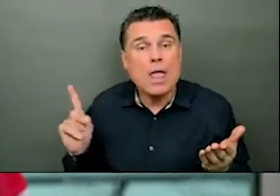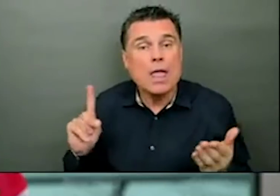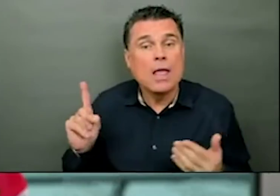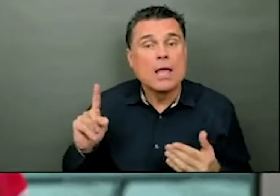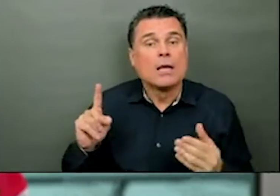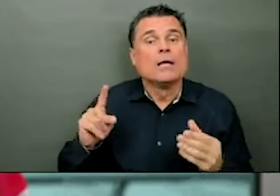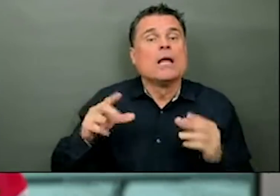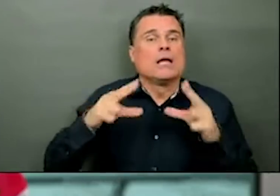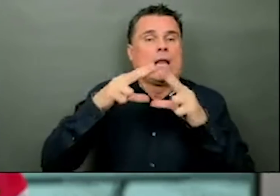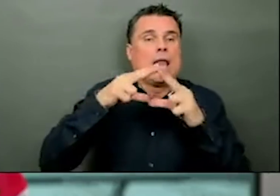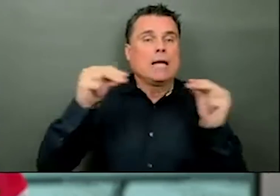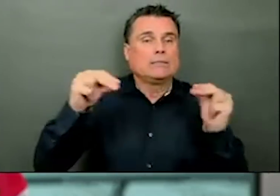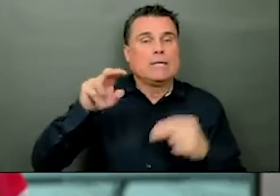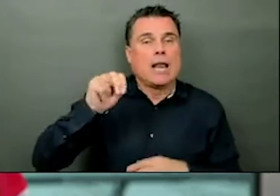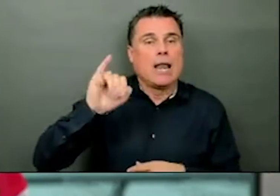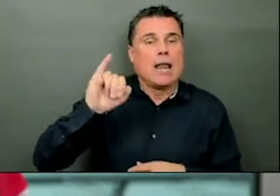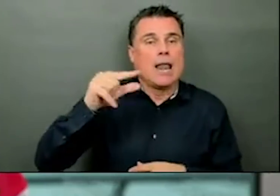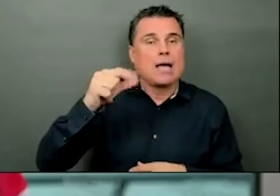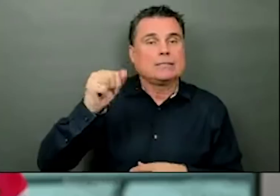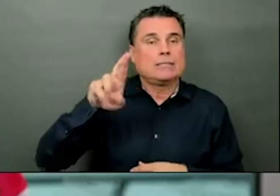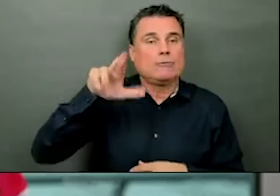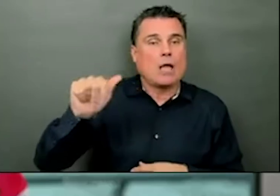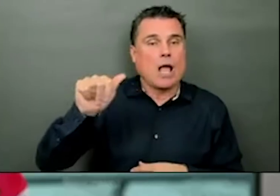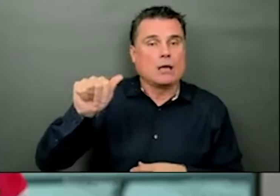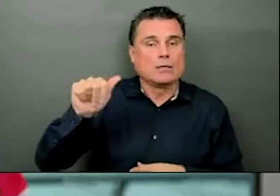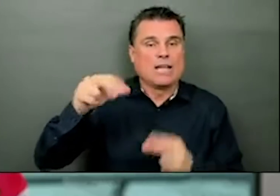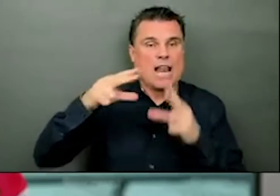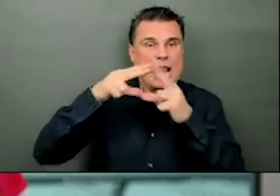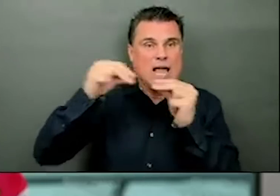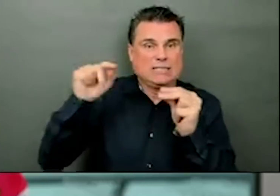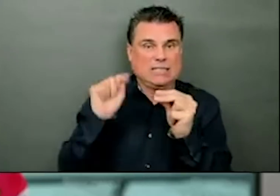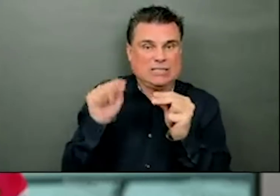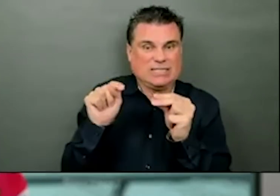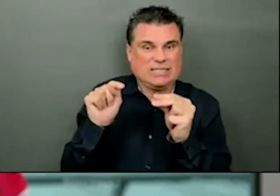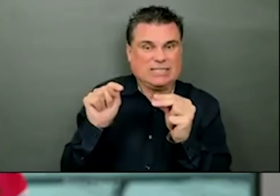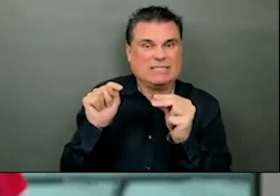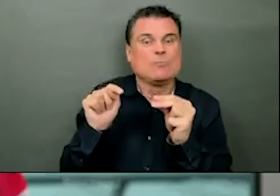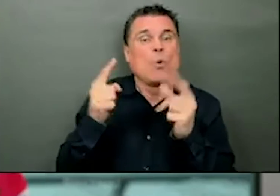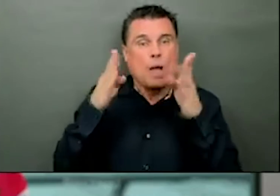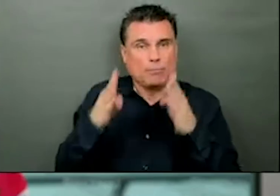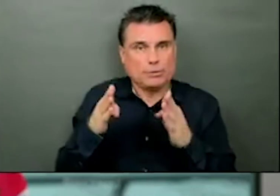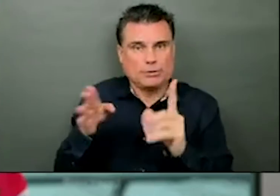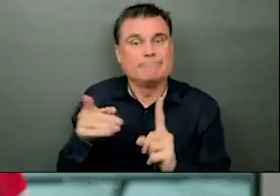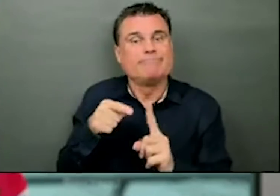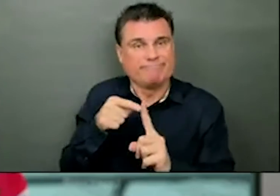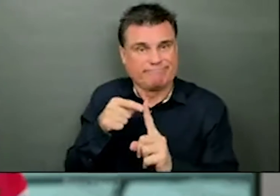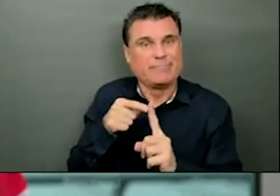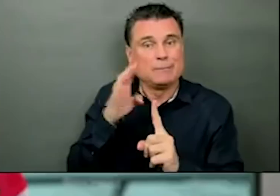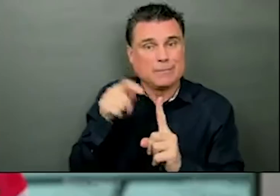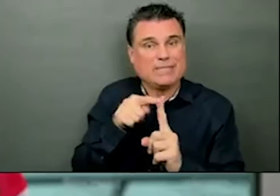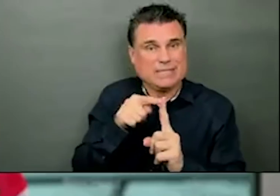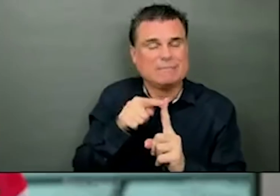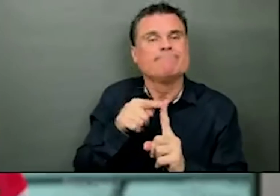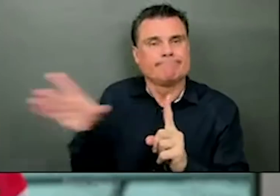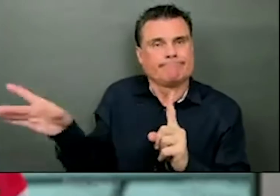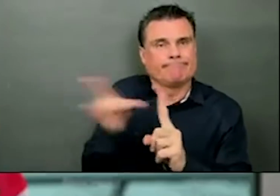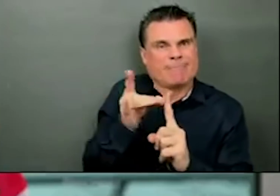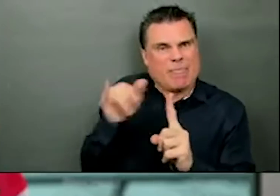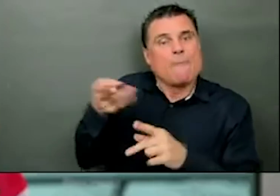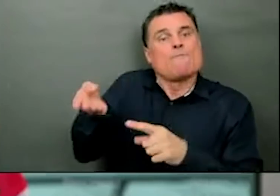that we've had here in British Columbia was a person who had traveled to Nigeria. And it's being labeled